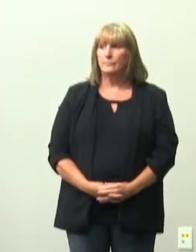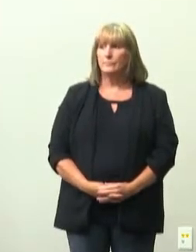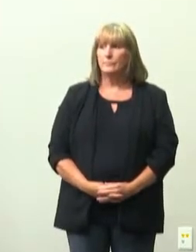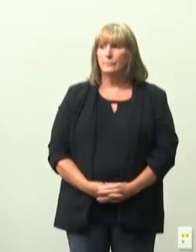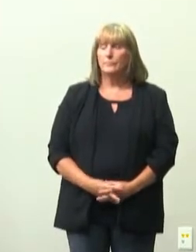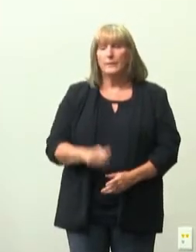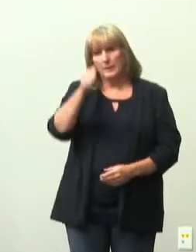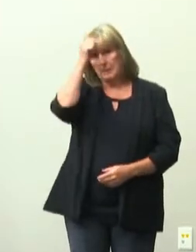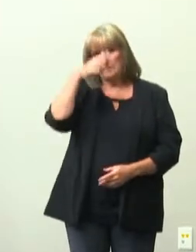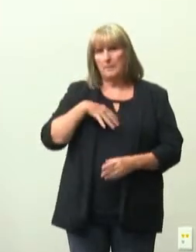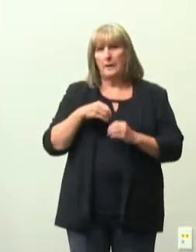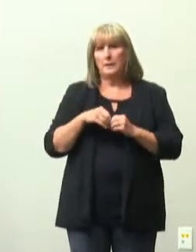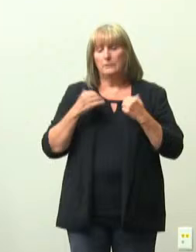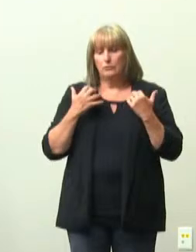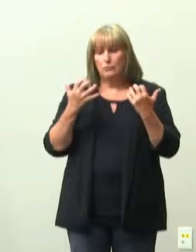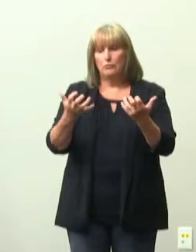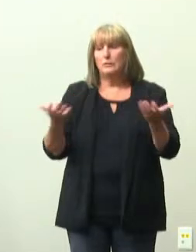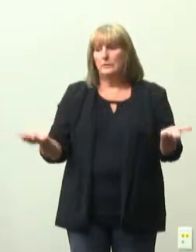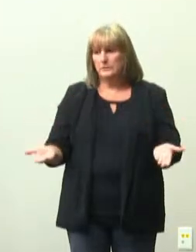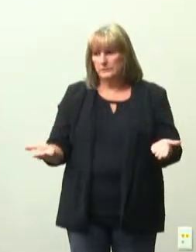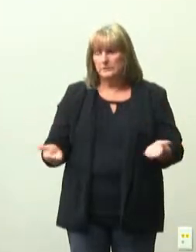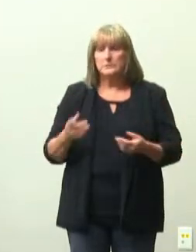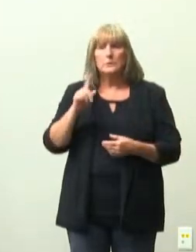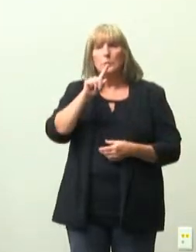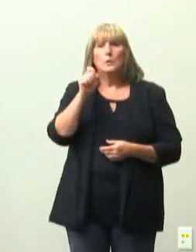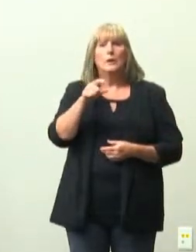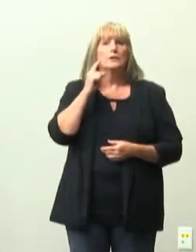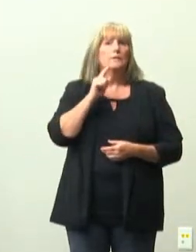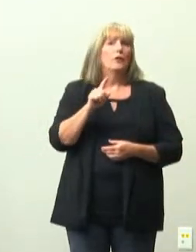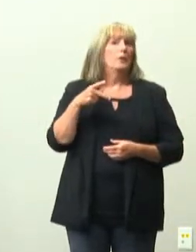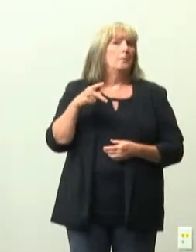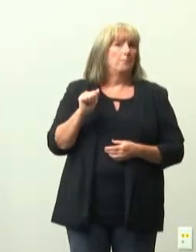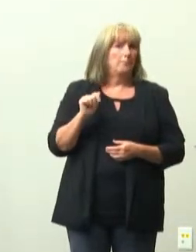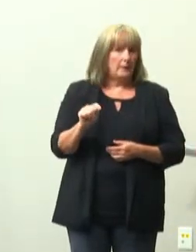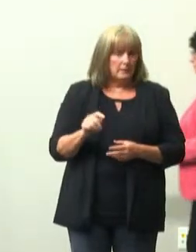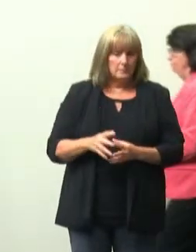I've got a question or two for Pat.